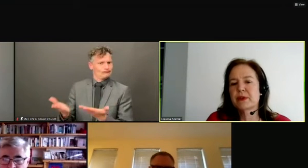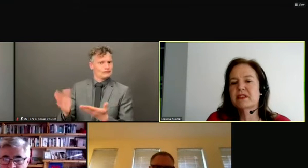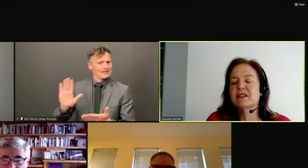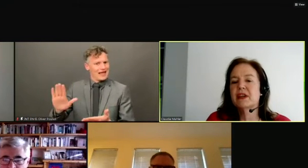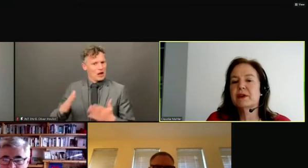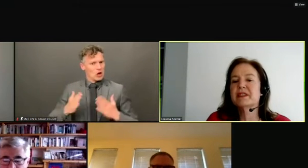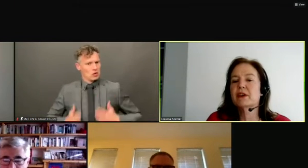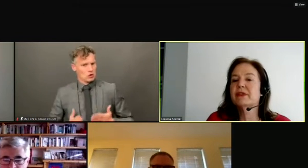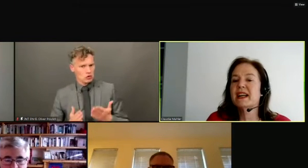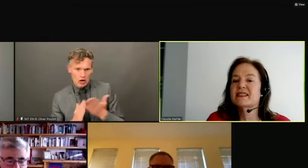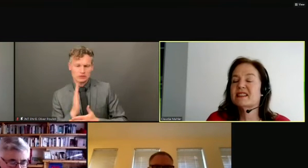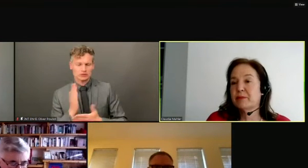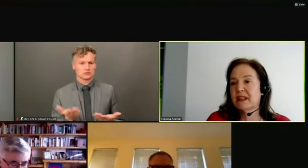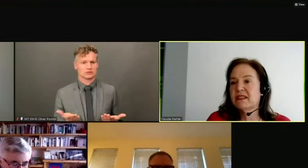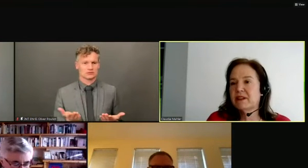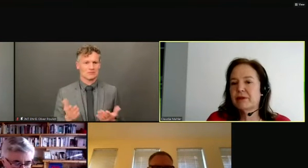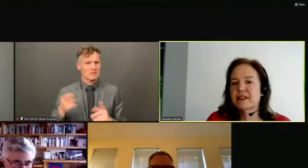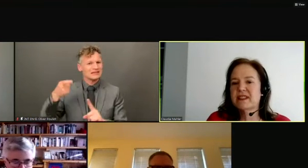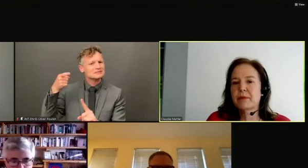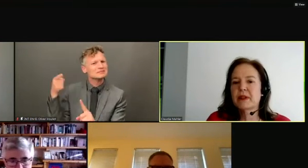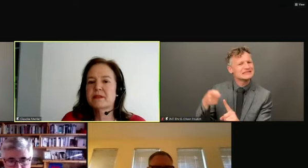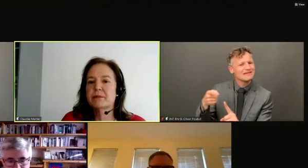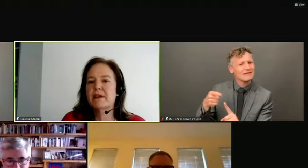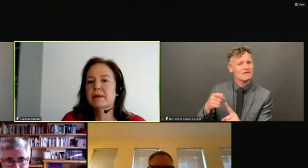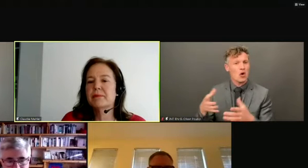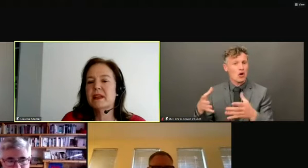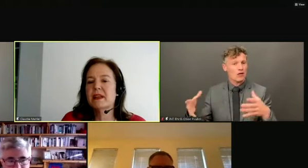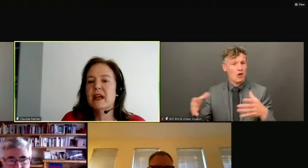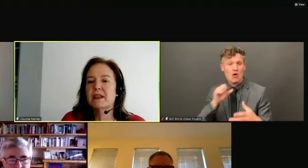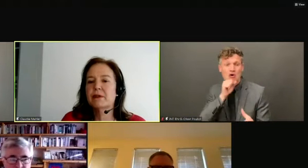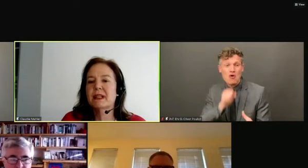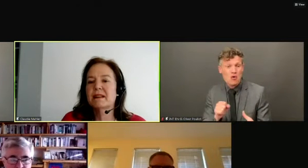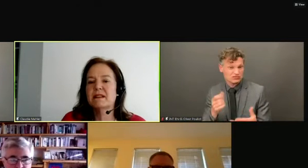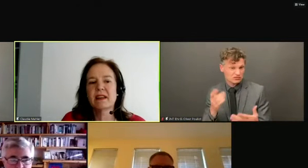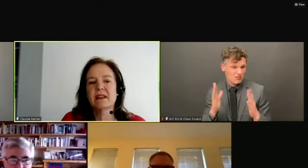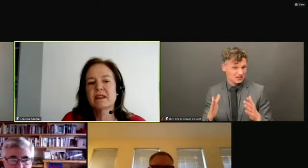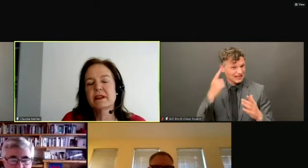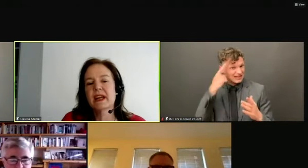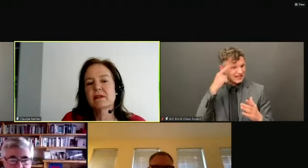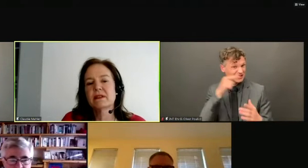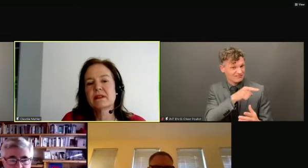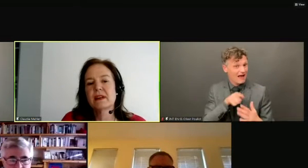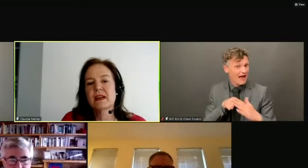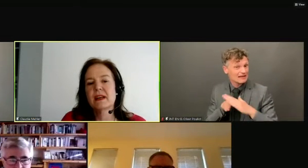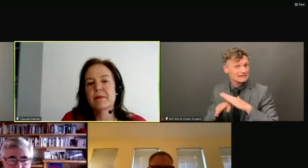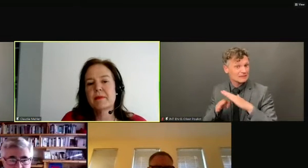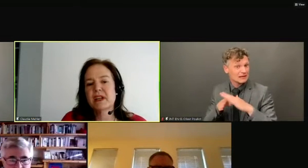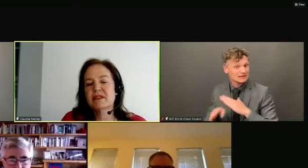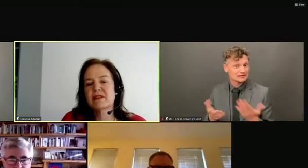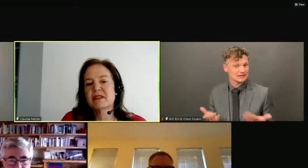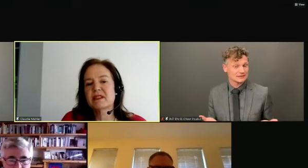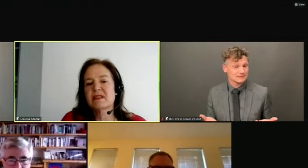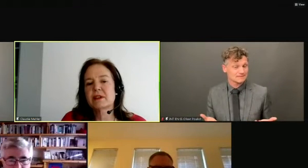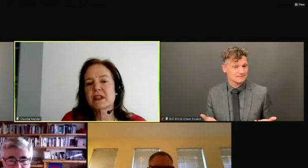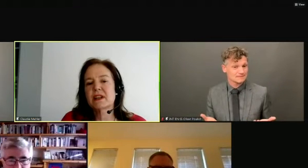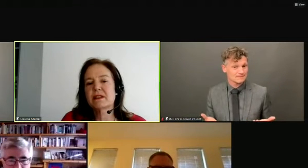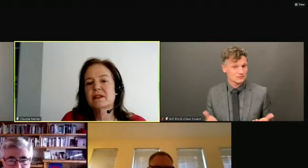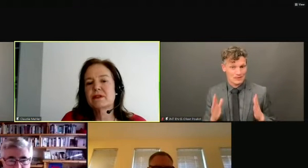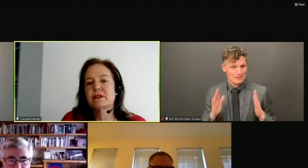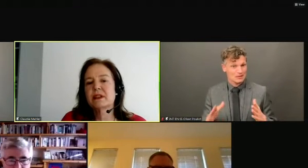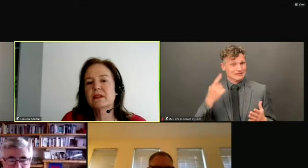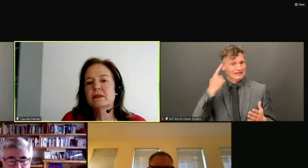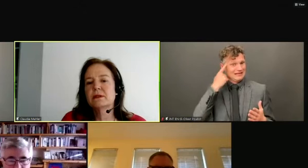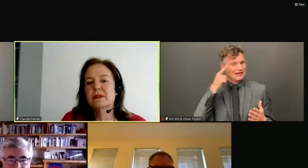older persons in terms of accessibility, for example, as a barrier, be adequately taken into account. Measures